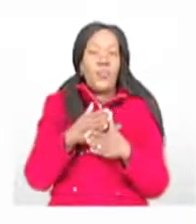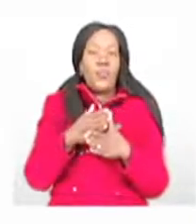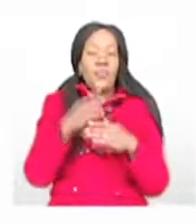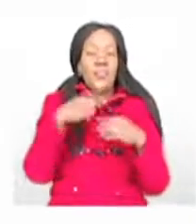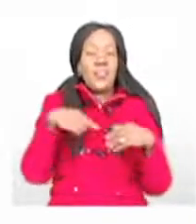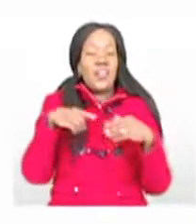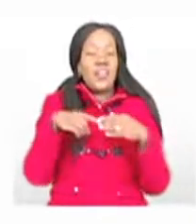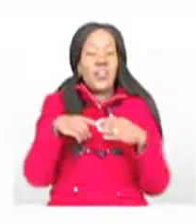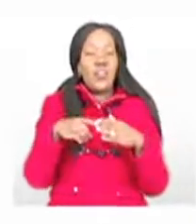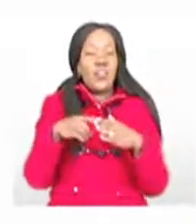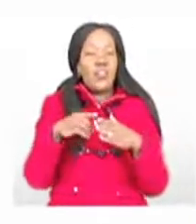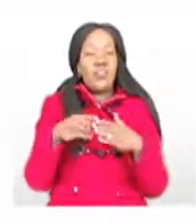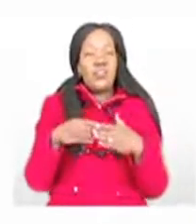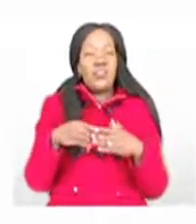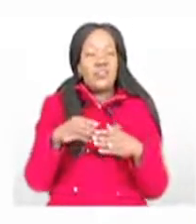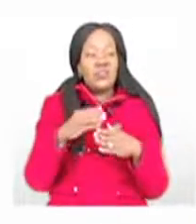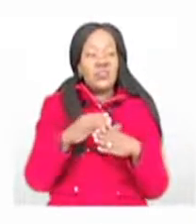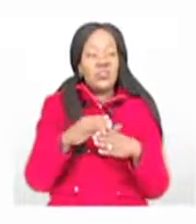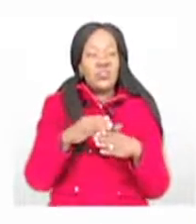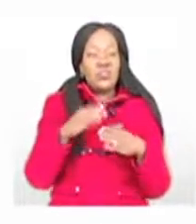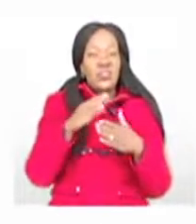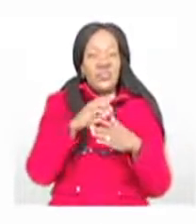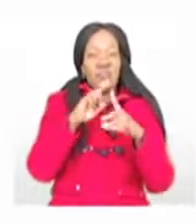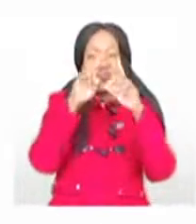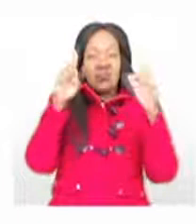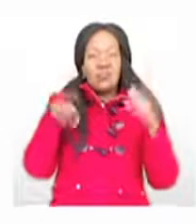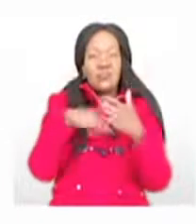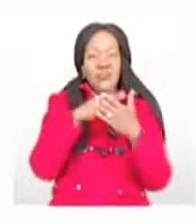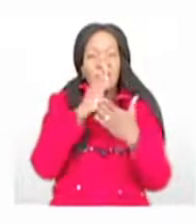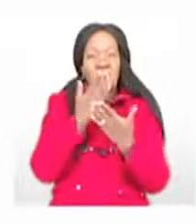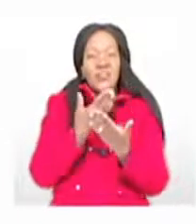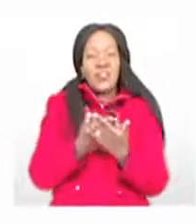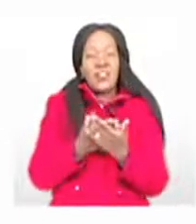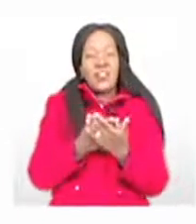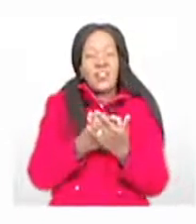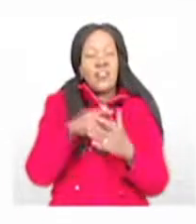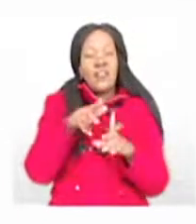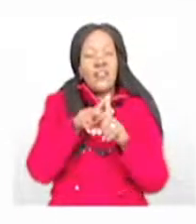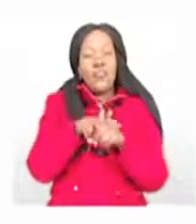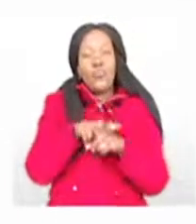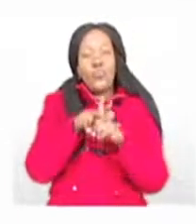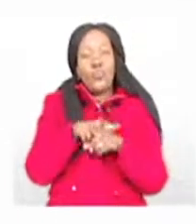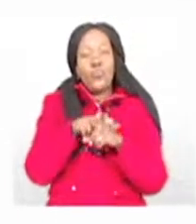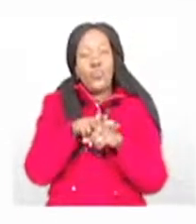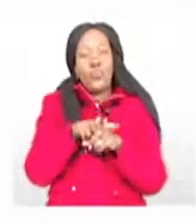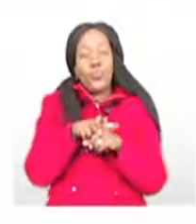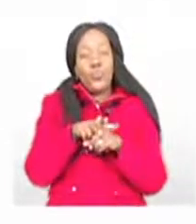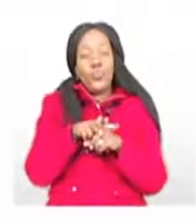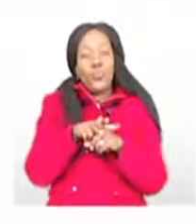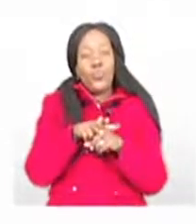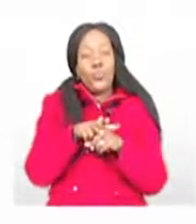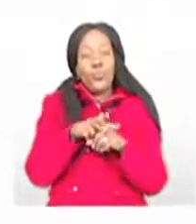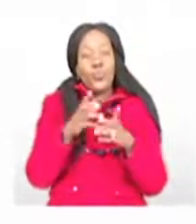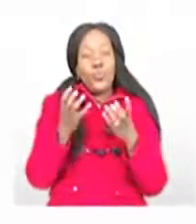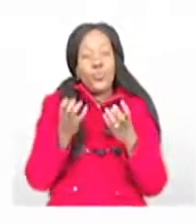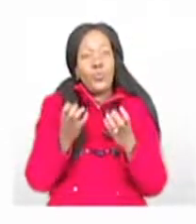There is a picture of a horse. Now you need to color in the